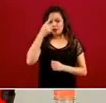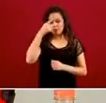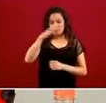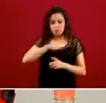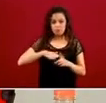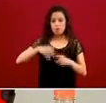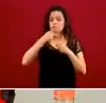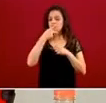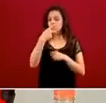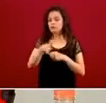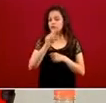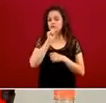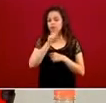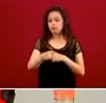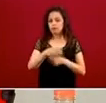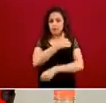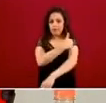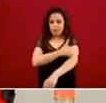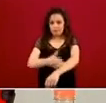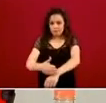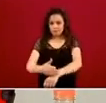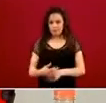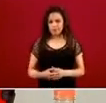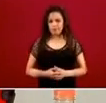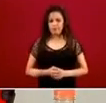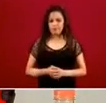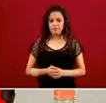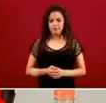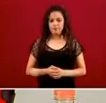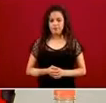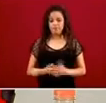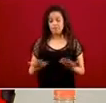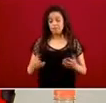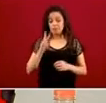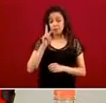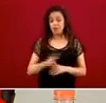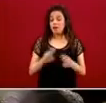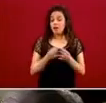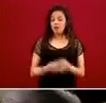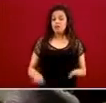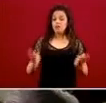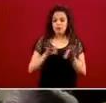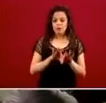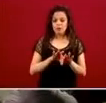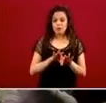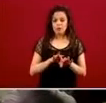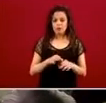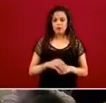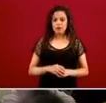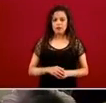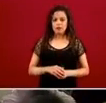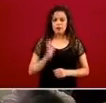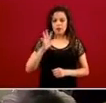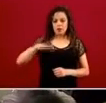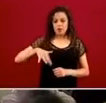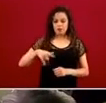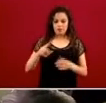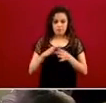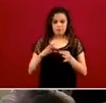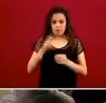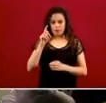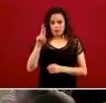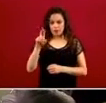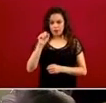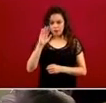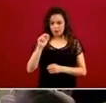also to all of his or her family. The salaries are very competitive, and something that is very important that